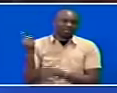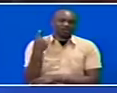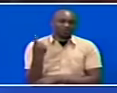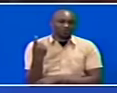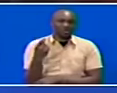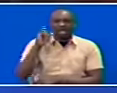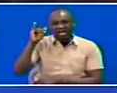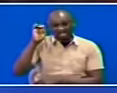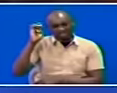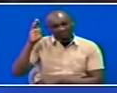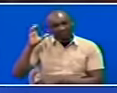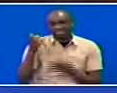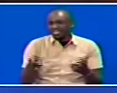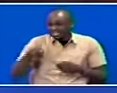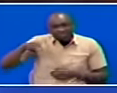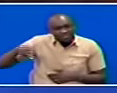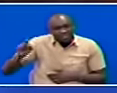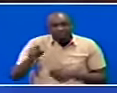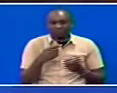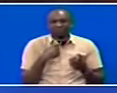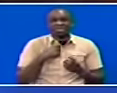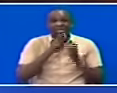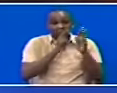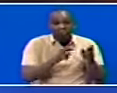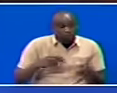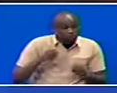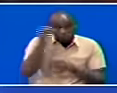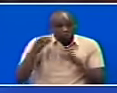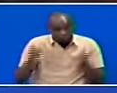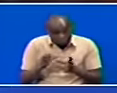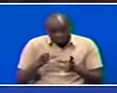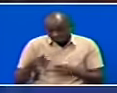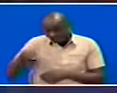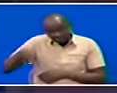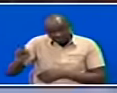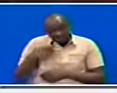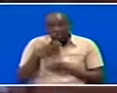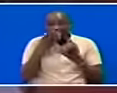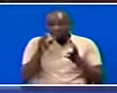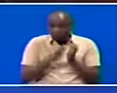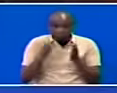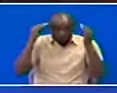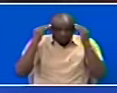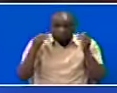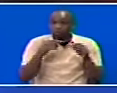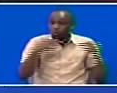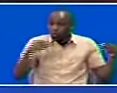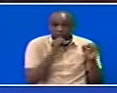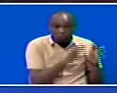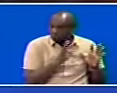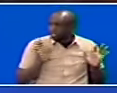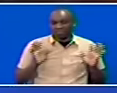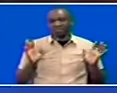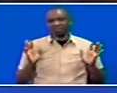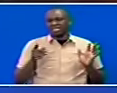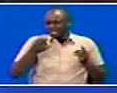IEBC does not report to Jubilee and is not answerable to court. IEBC